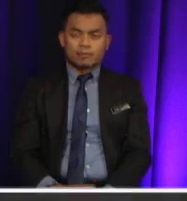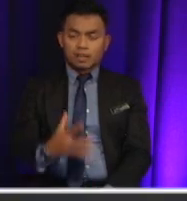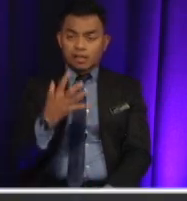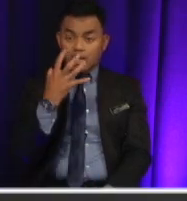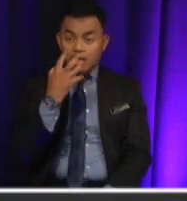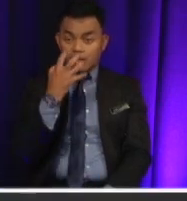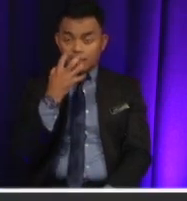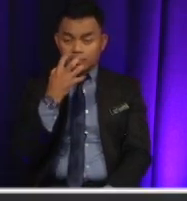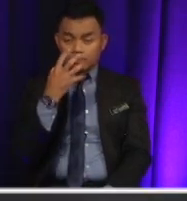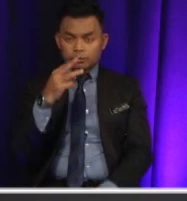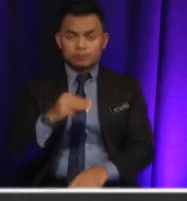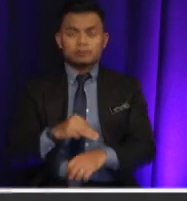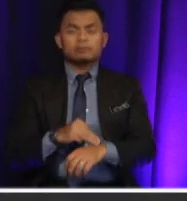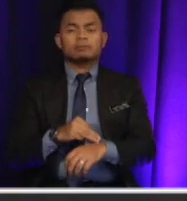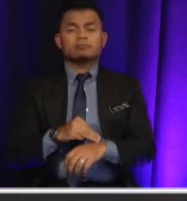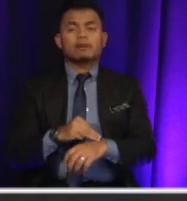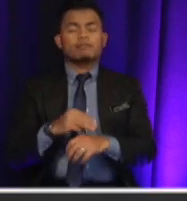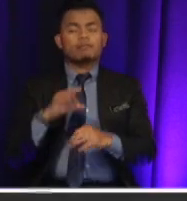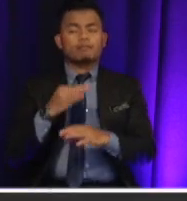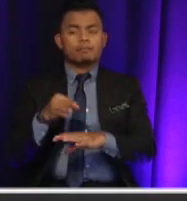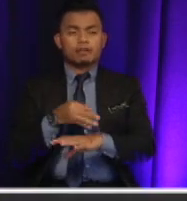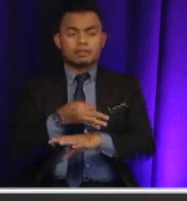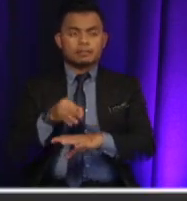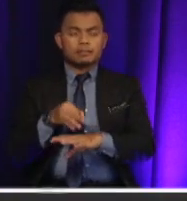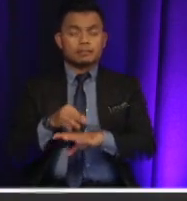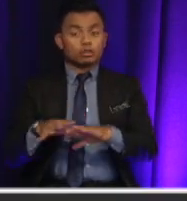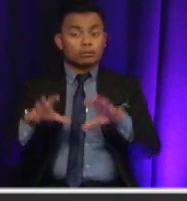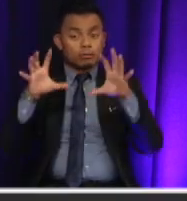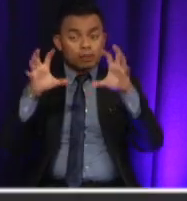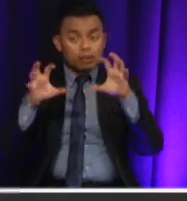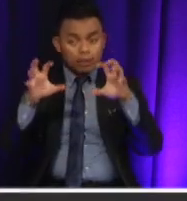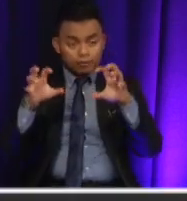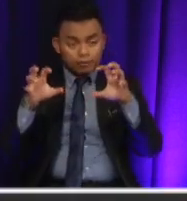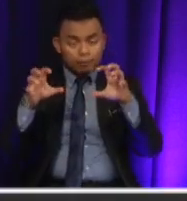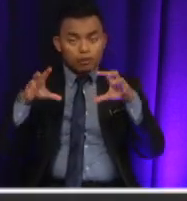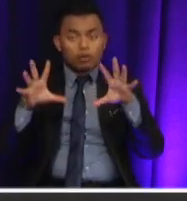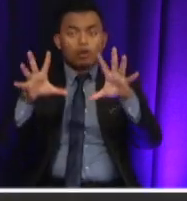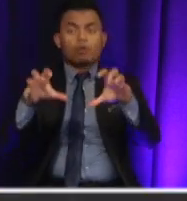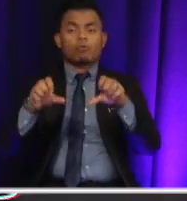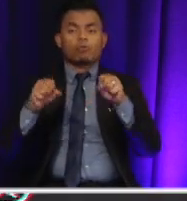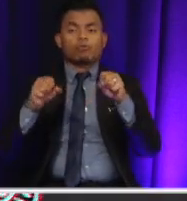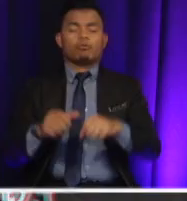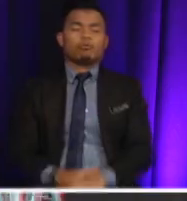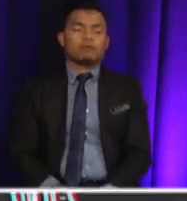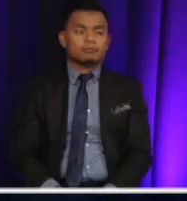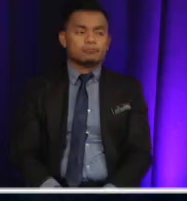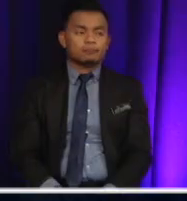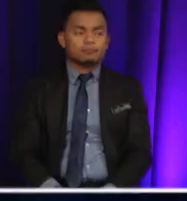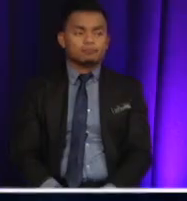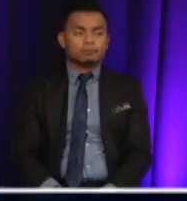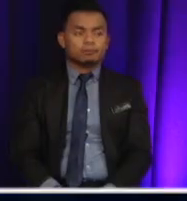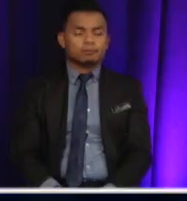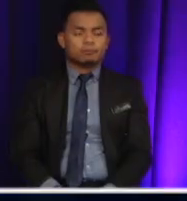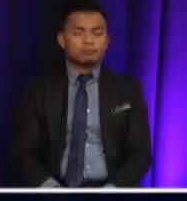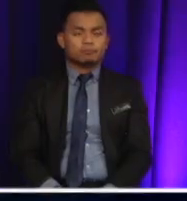foe. I told it not. My wrath did grow. So, it is reciting a